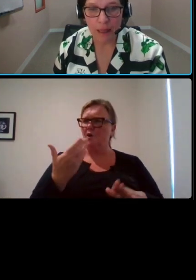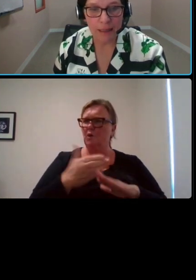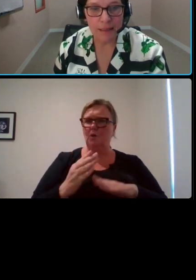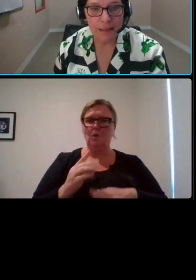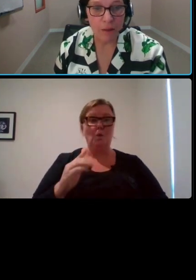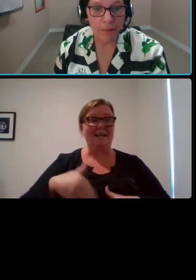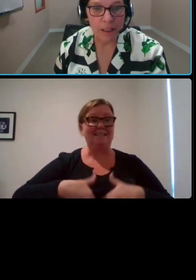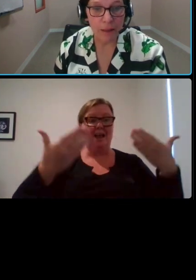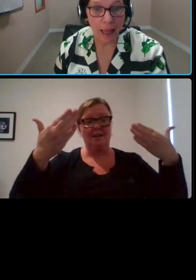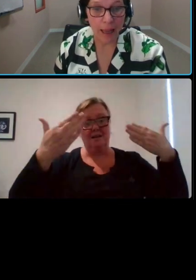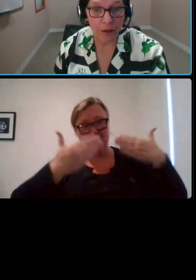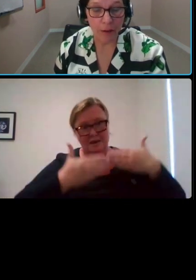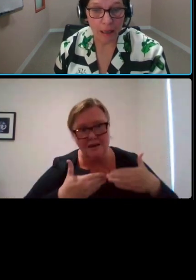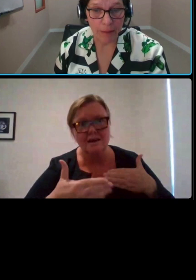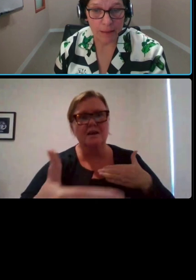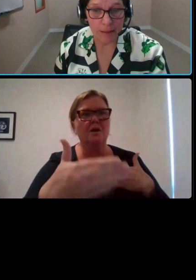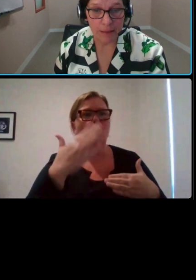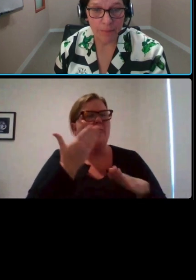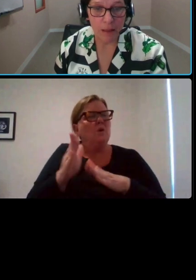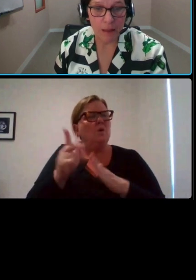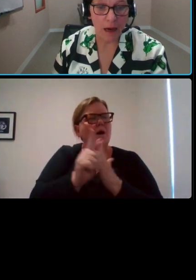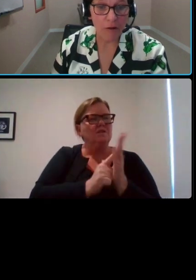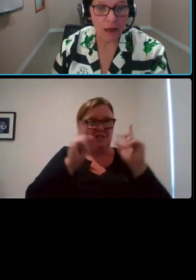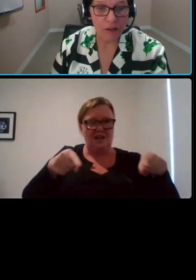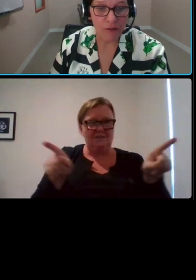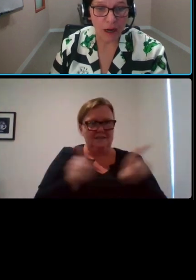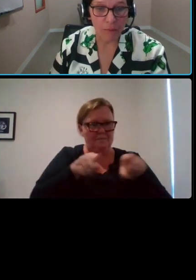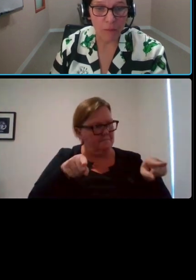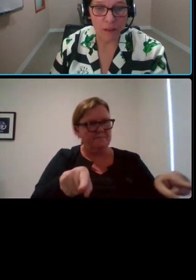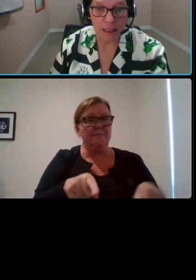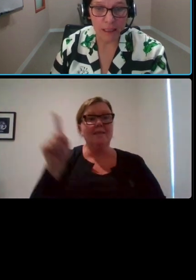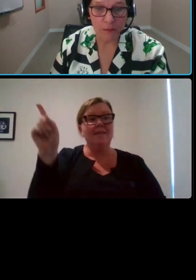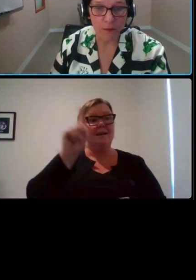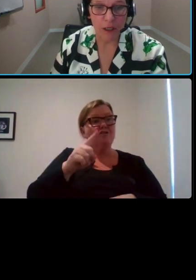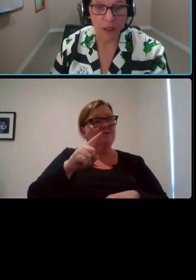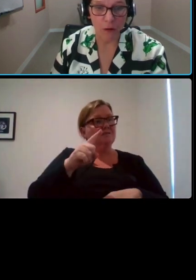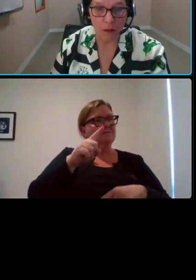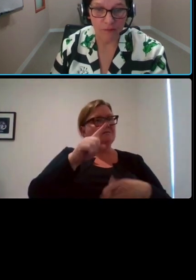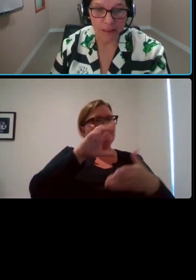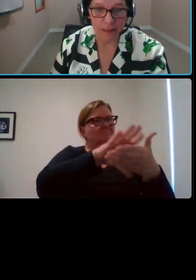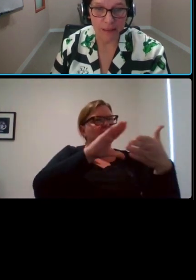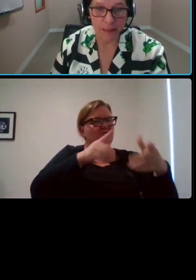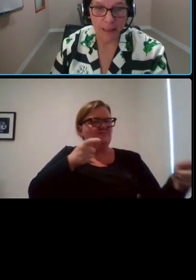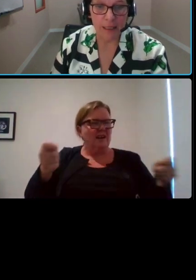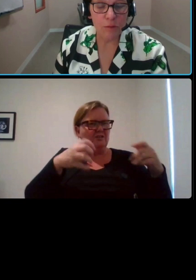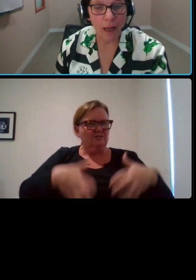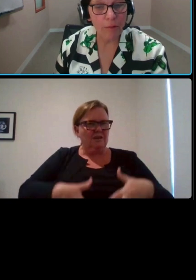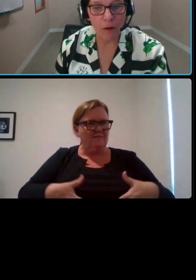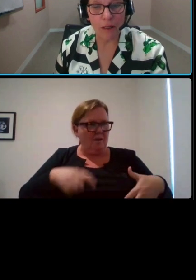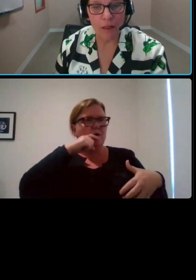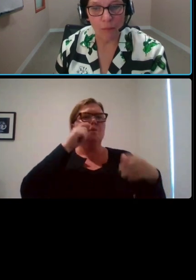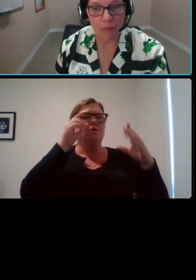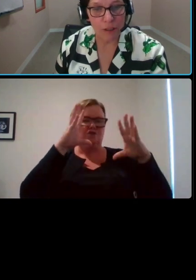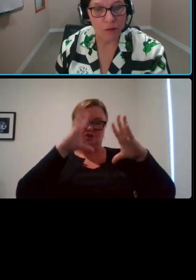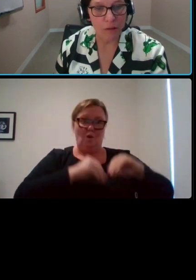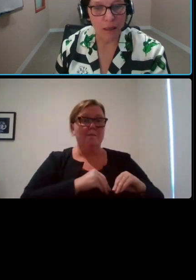model. That is, it will commence when the new Act commences. The current regulatory framework will cease when the new model commences. This way,